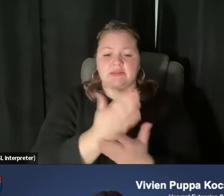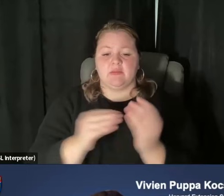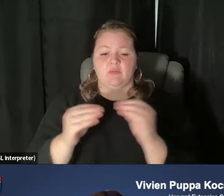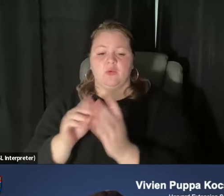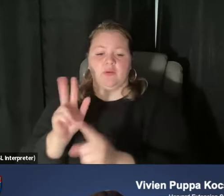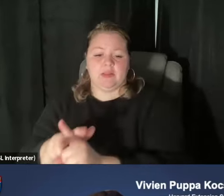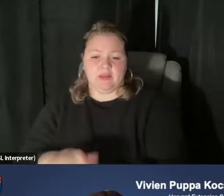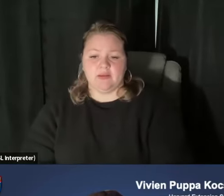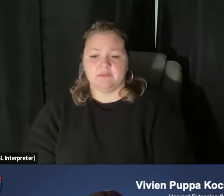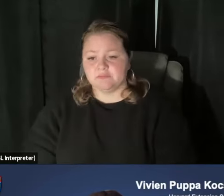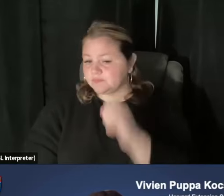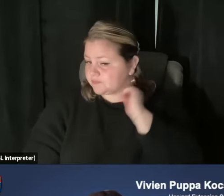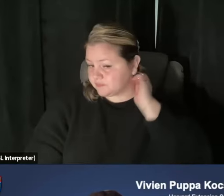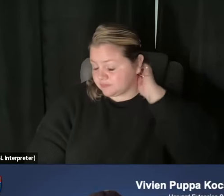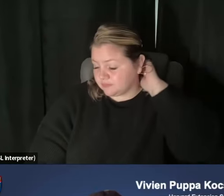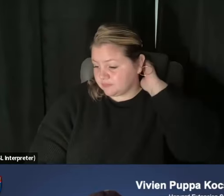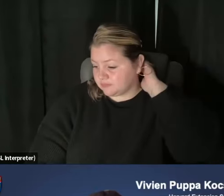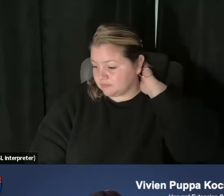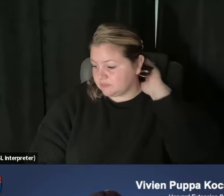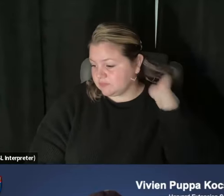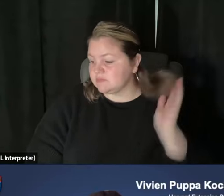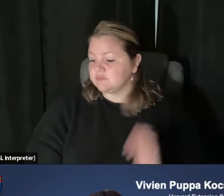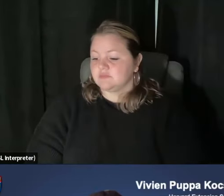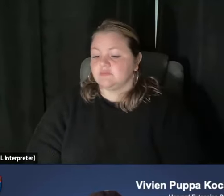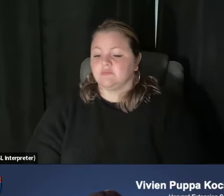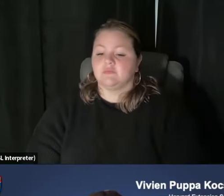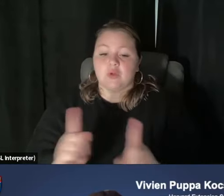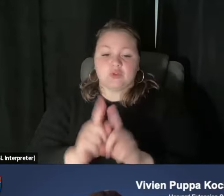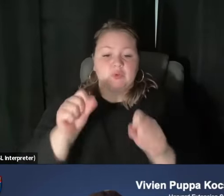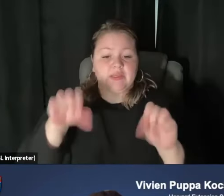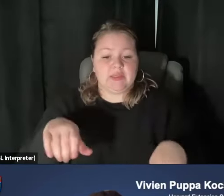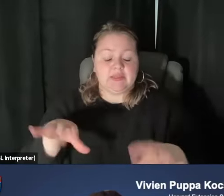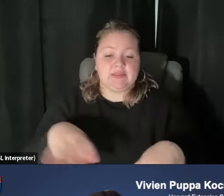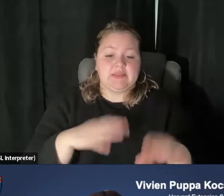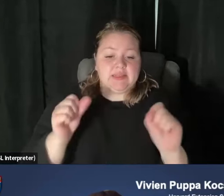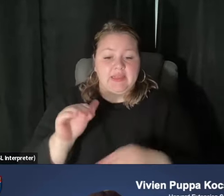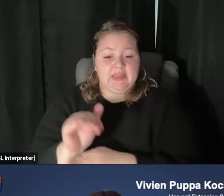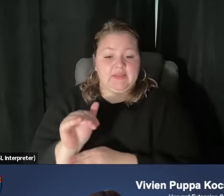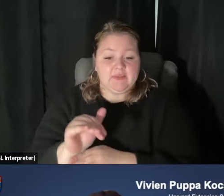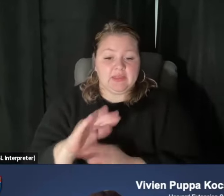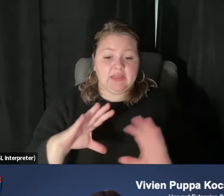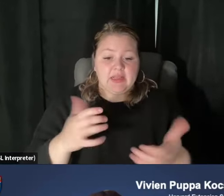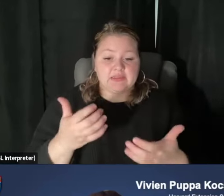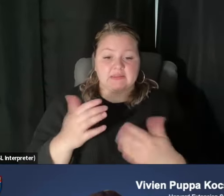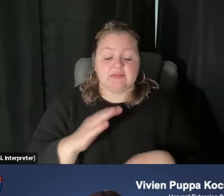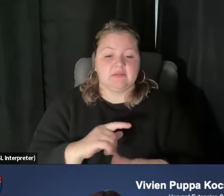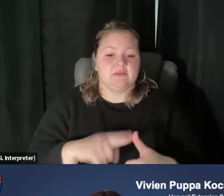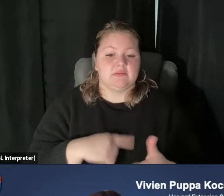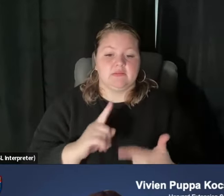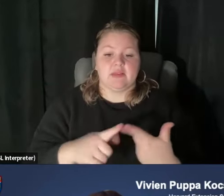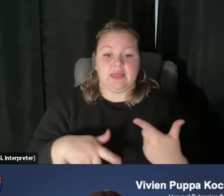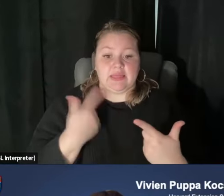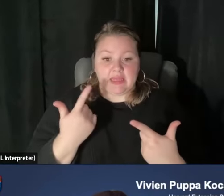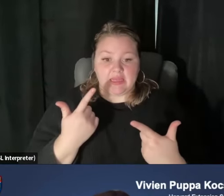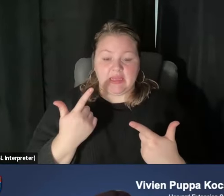And of course, the flexibility of taking evening courses, you know, be it on demand or a